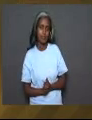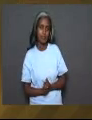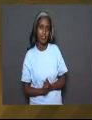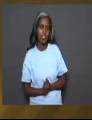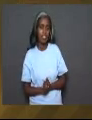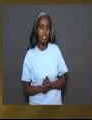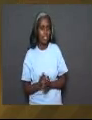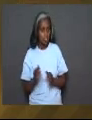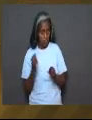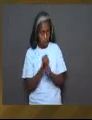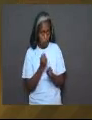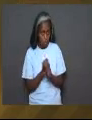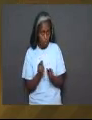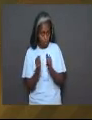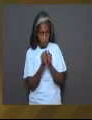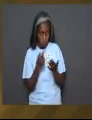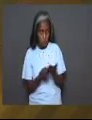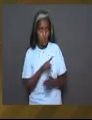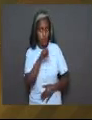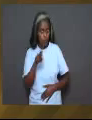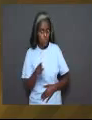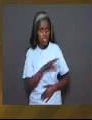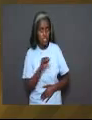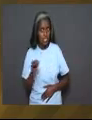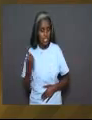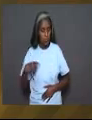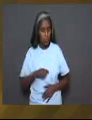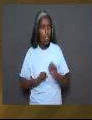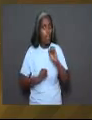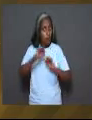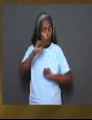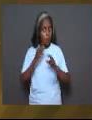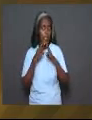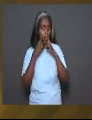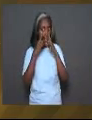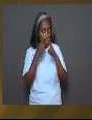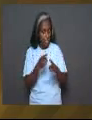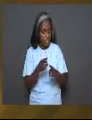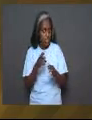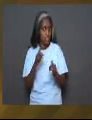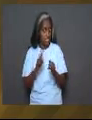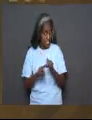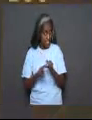Let us work through this question, and we will compare answers at the end.